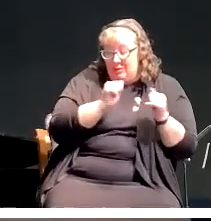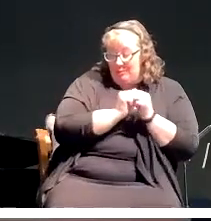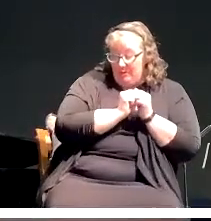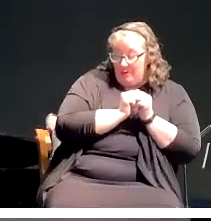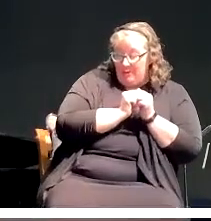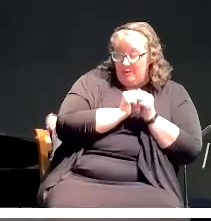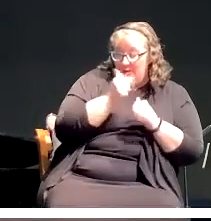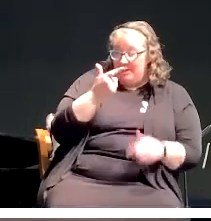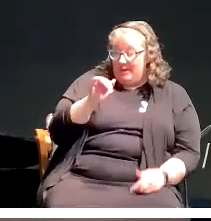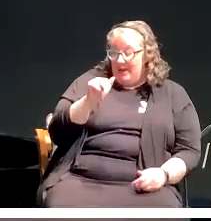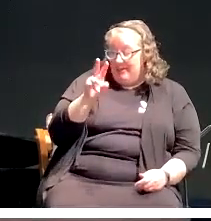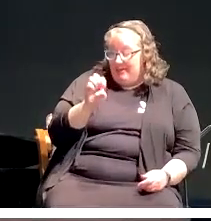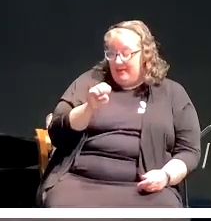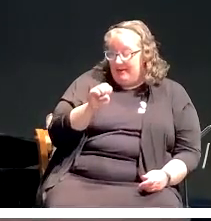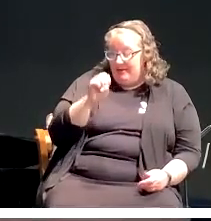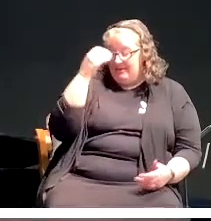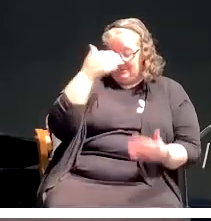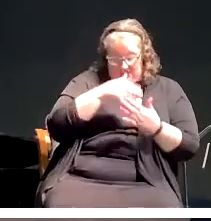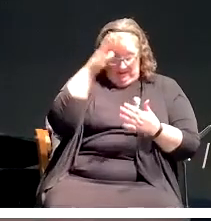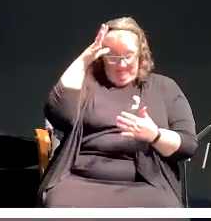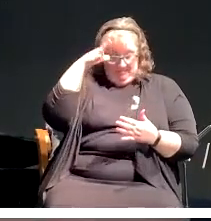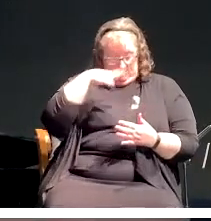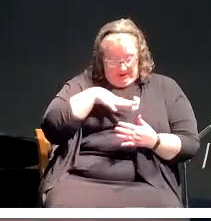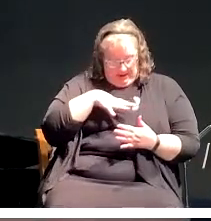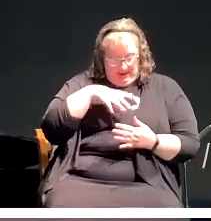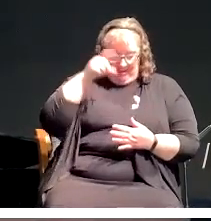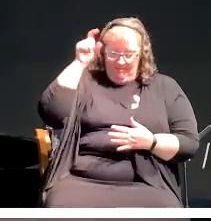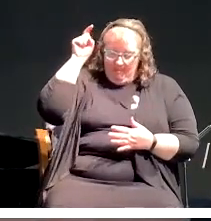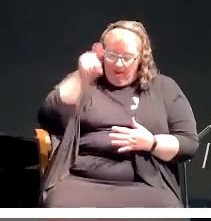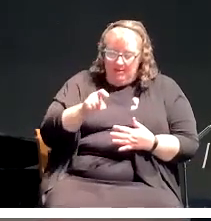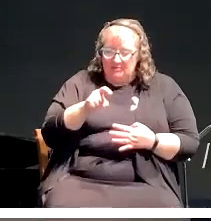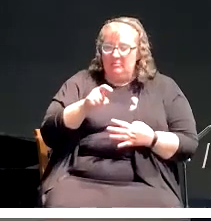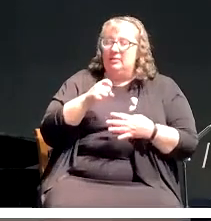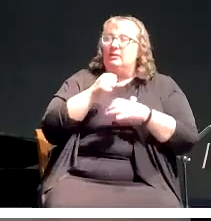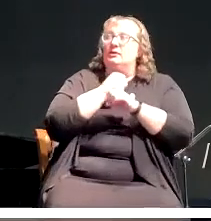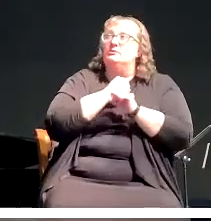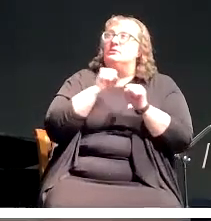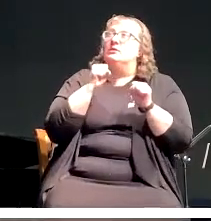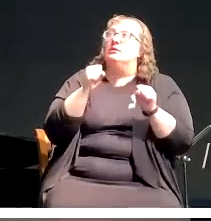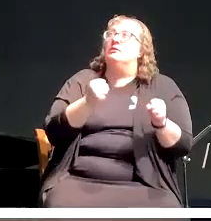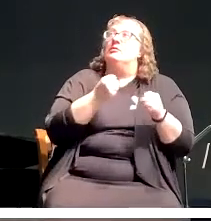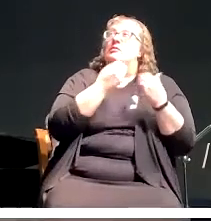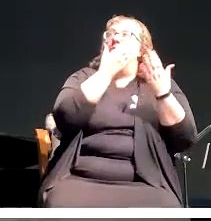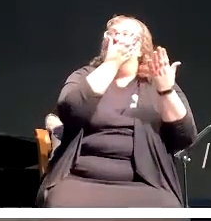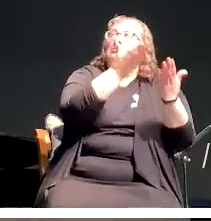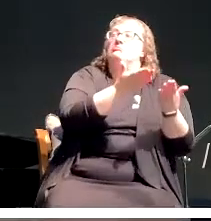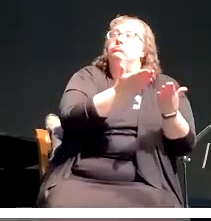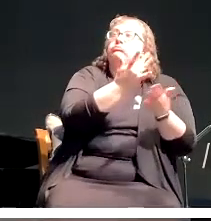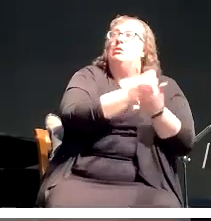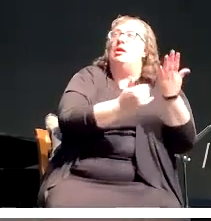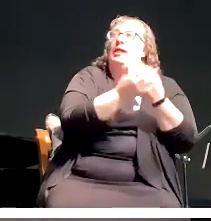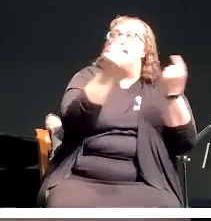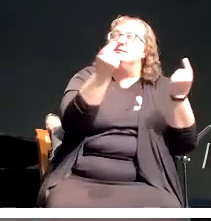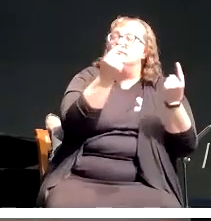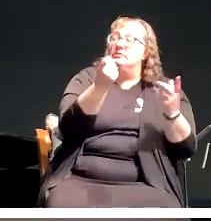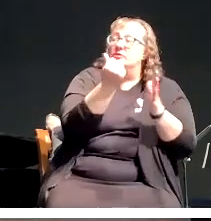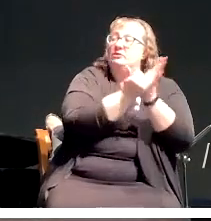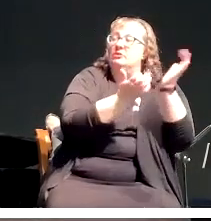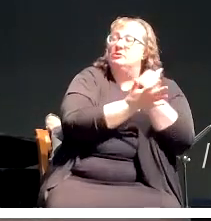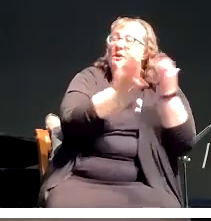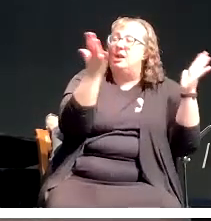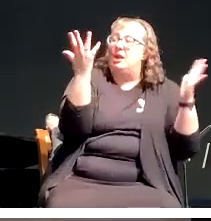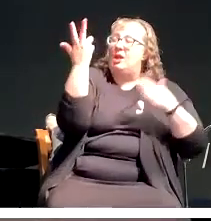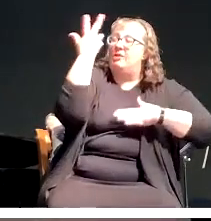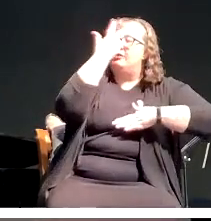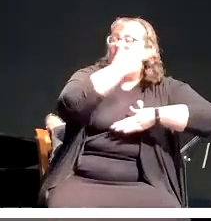in Galilee? The Son of Man must be delivered over to the hands of sinners to be crucified, and on the